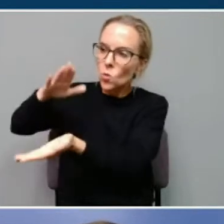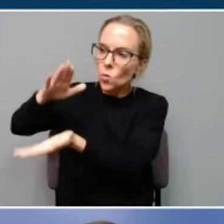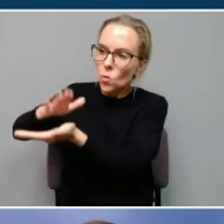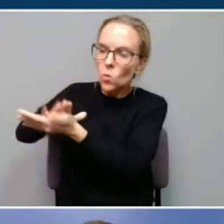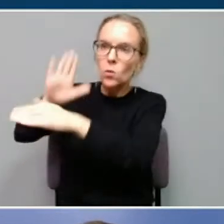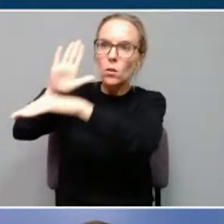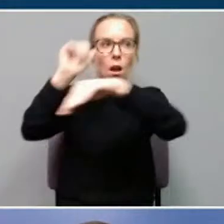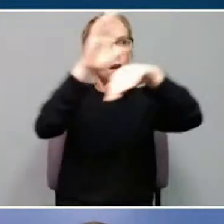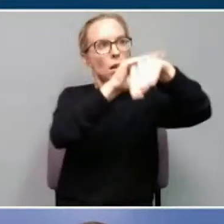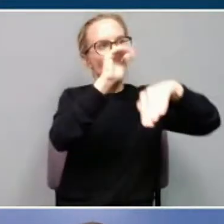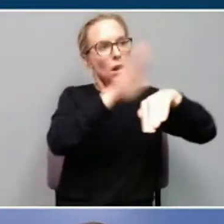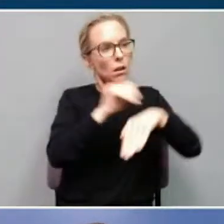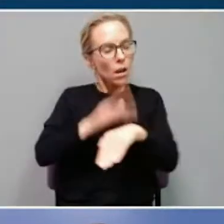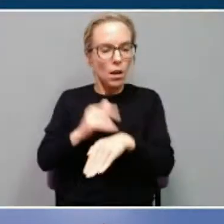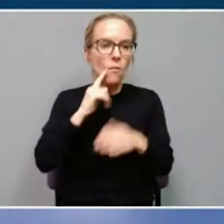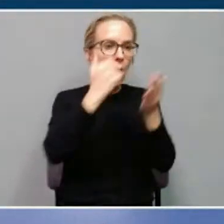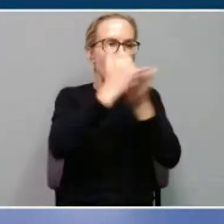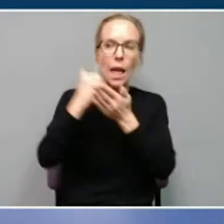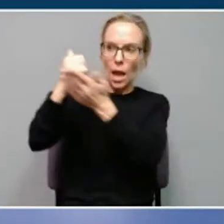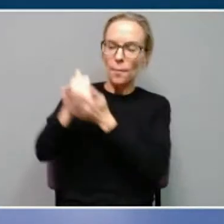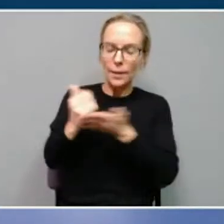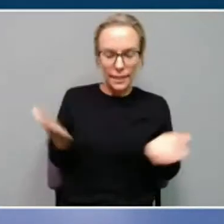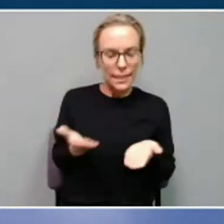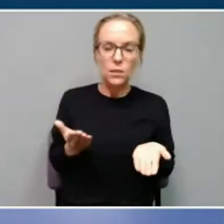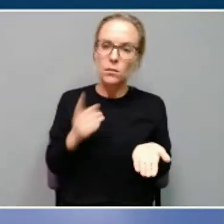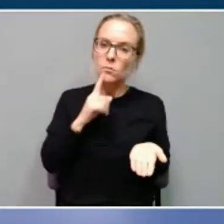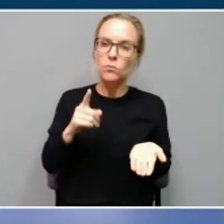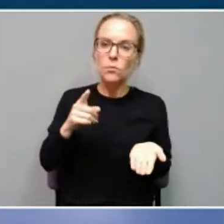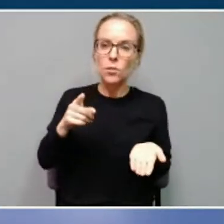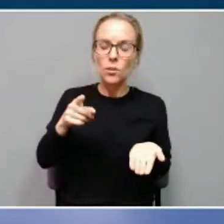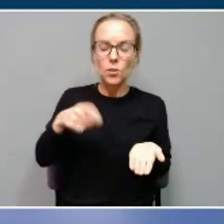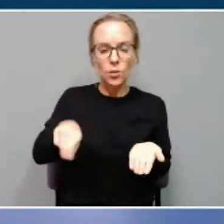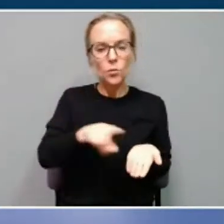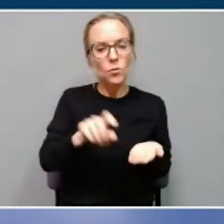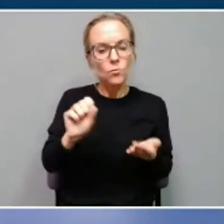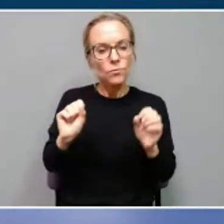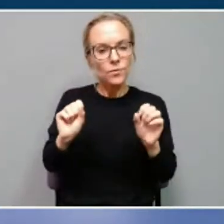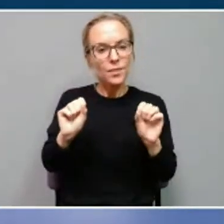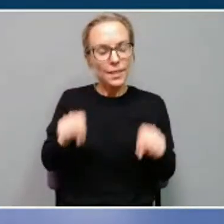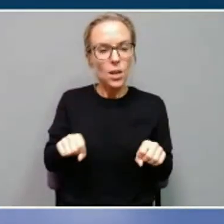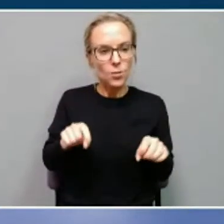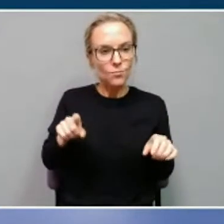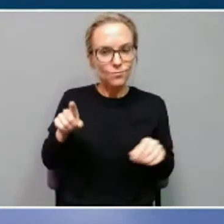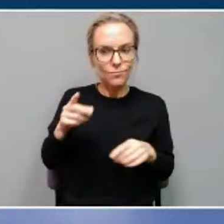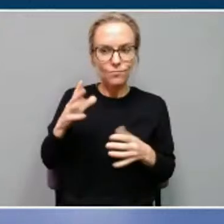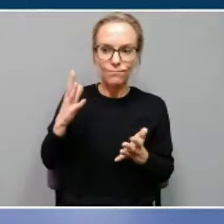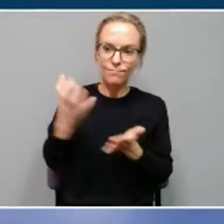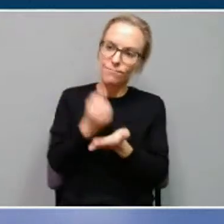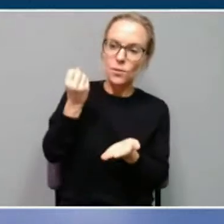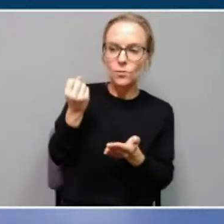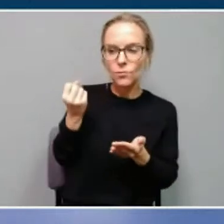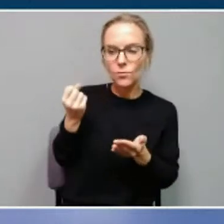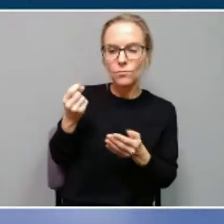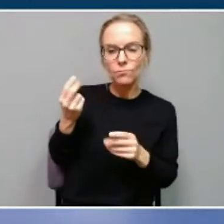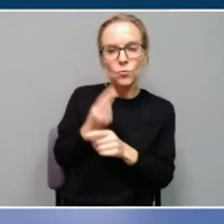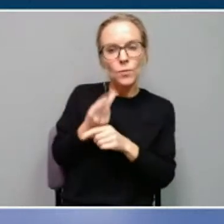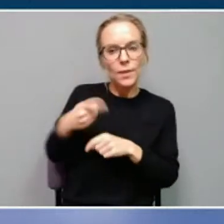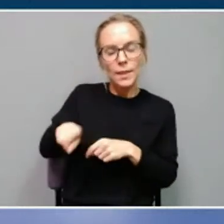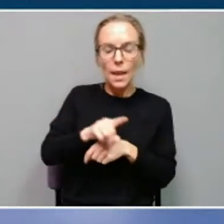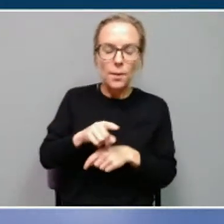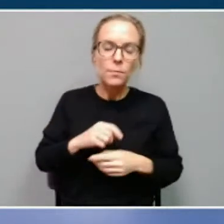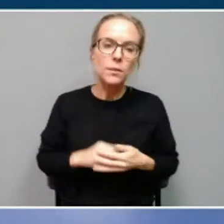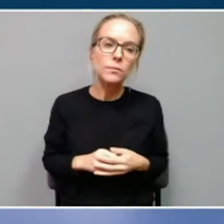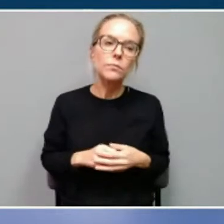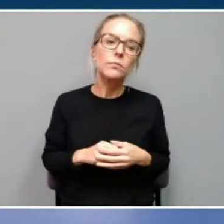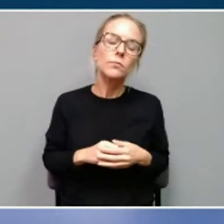as possible, and I know that you all can put them to good use. Just a couple details of some of those